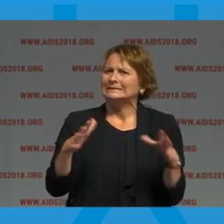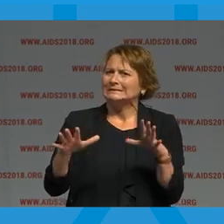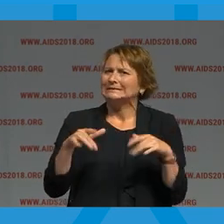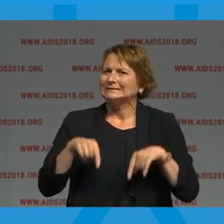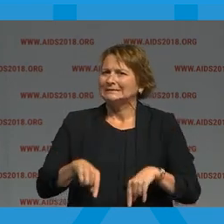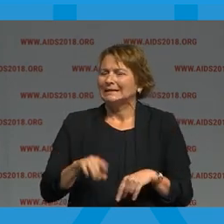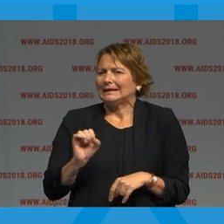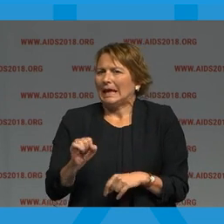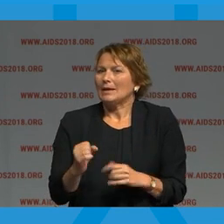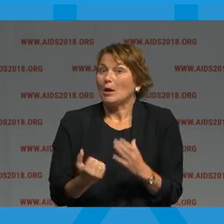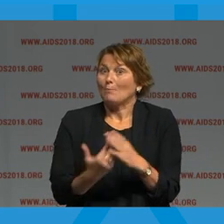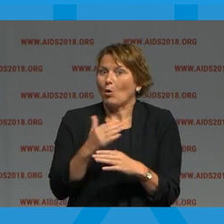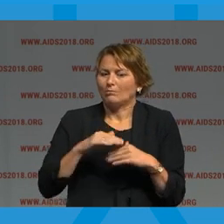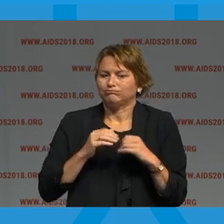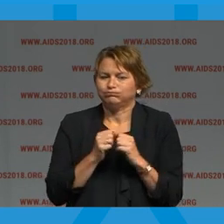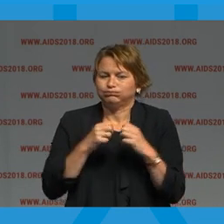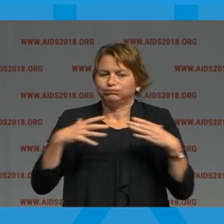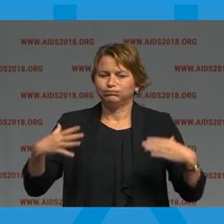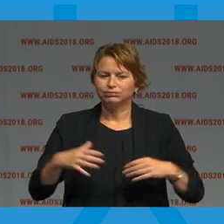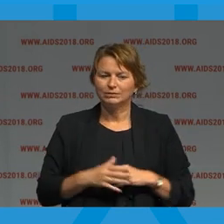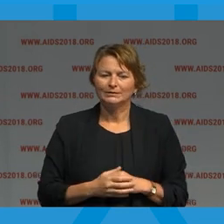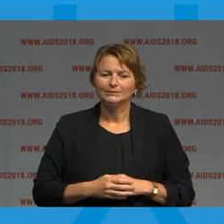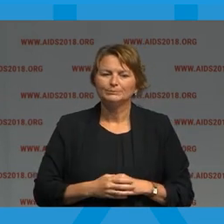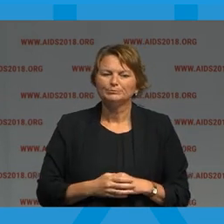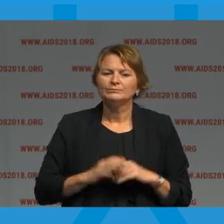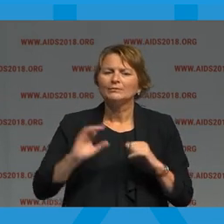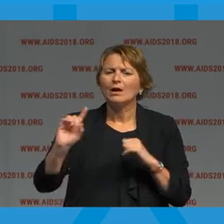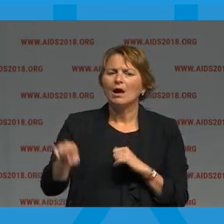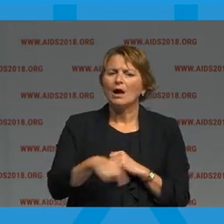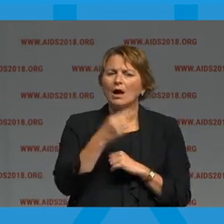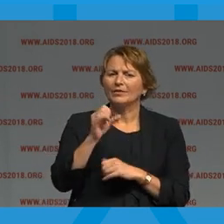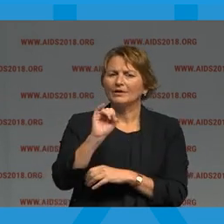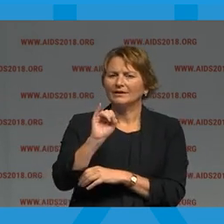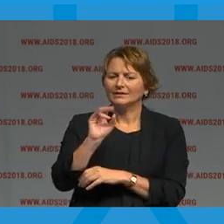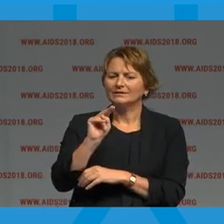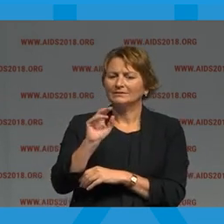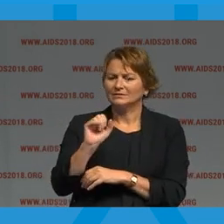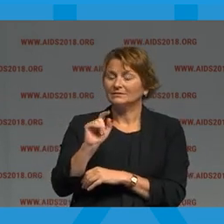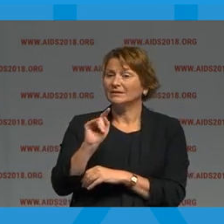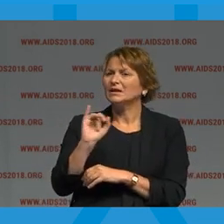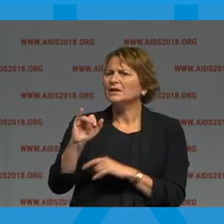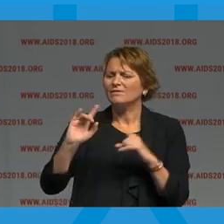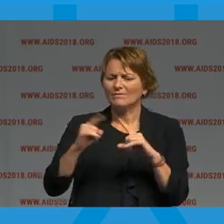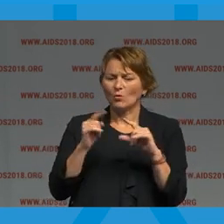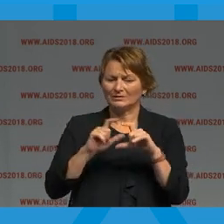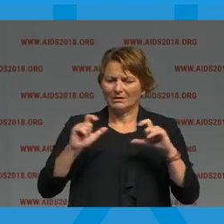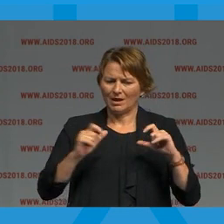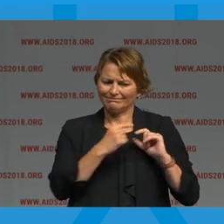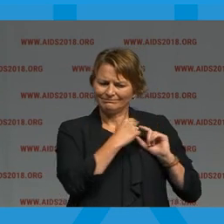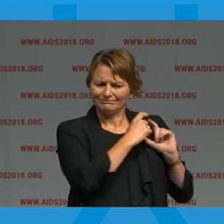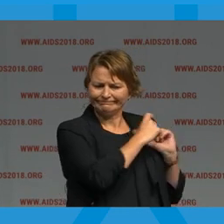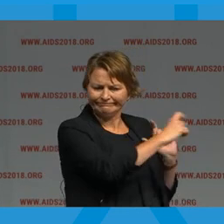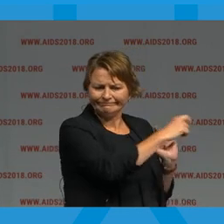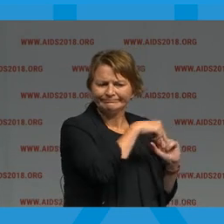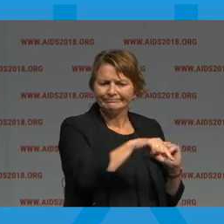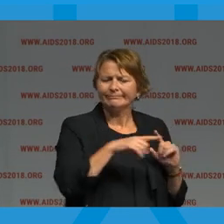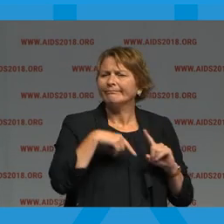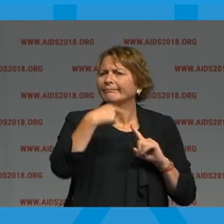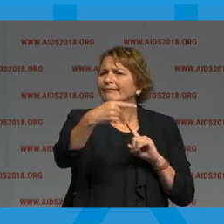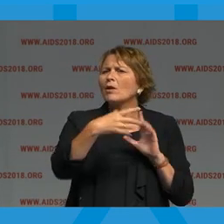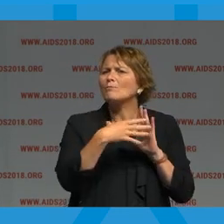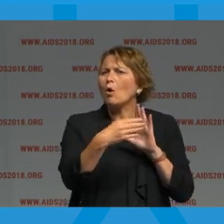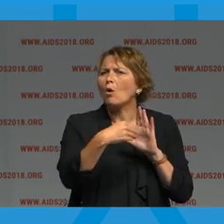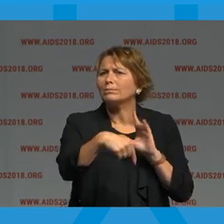other non-nucleosides in first line. Rilpivirine, as I said, is only limited for less than 100,000 copies. And in the next future, we will